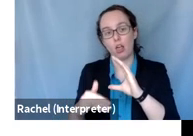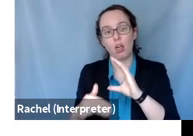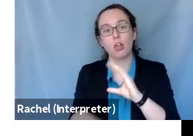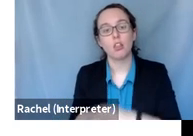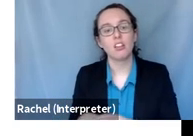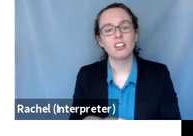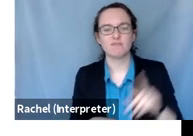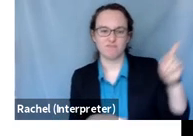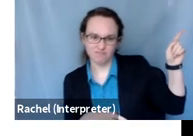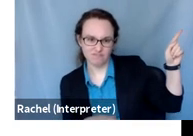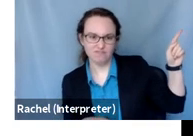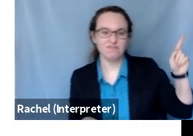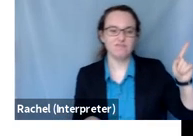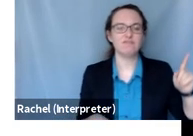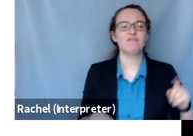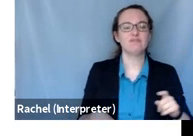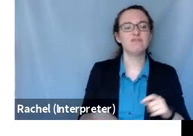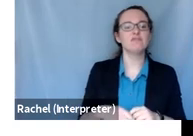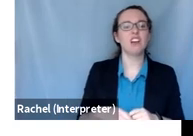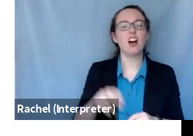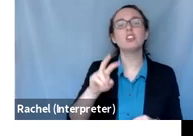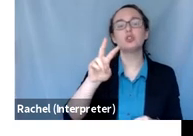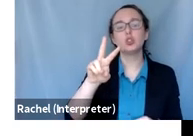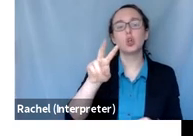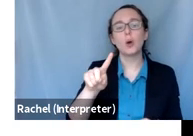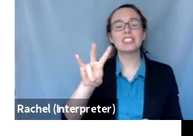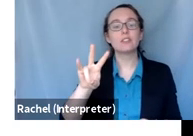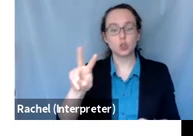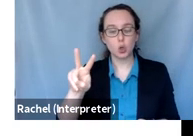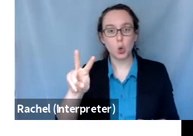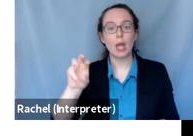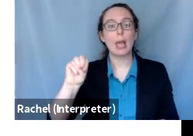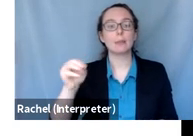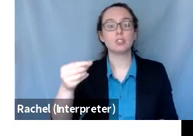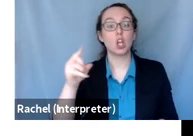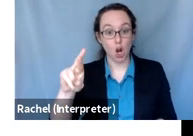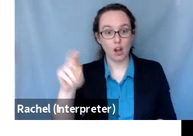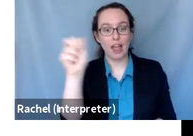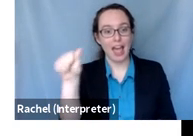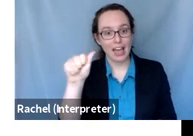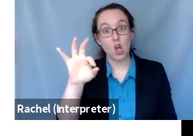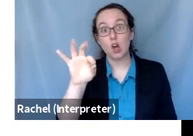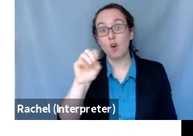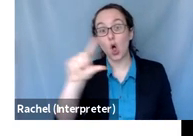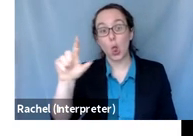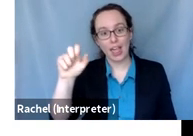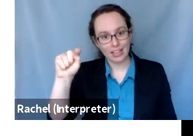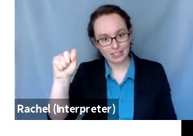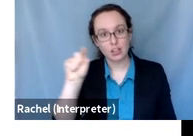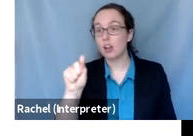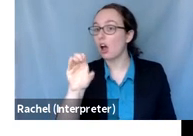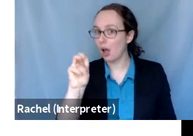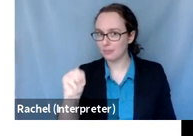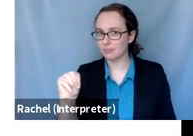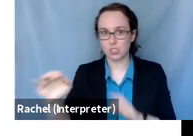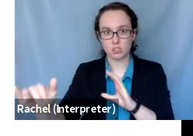2172mgr@fallette.com. That goes directly to my computer and I check it sporadically through the entire day. So if you